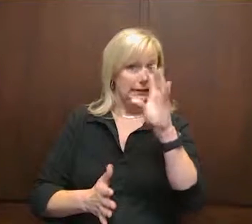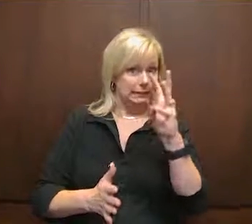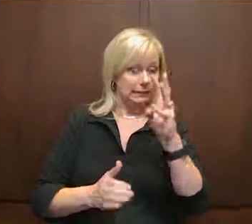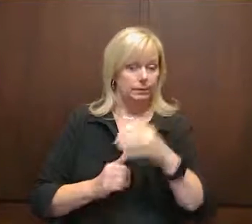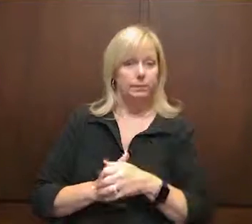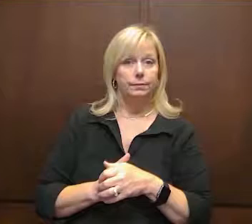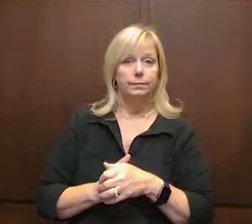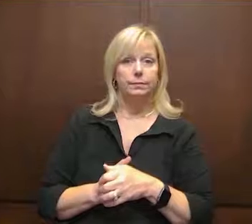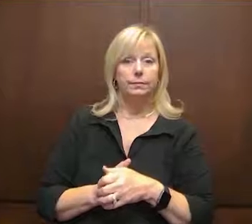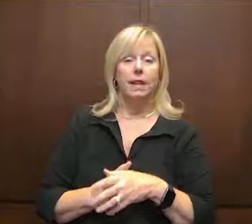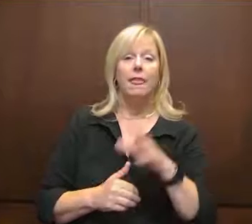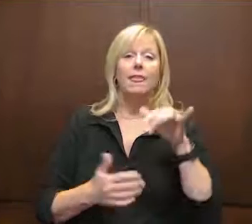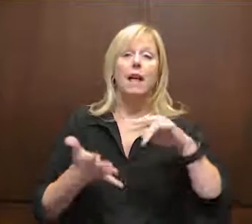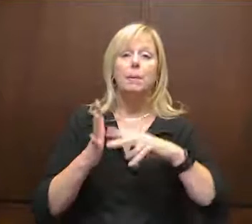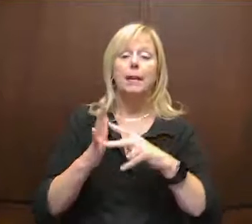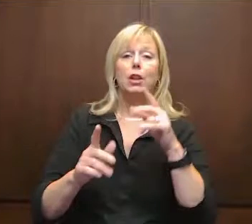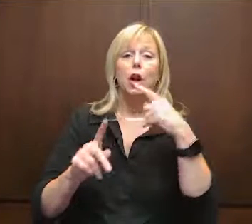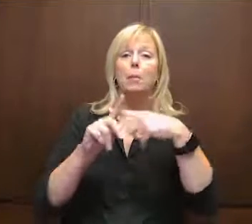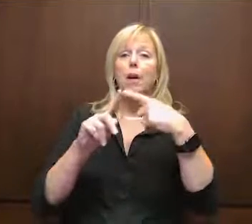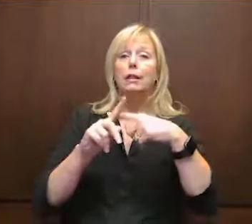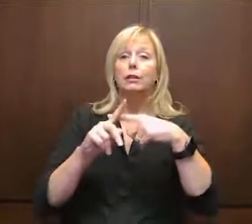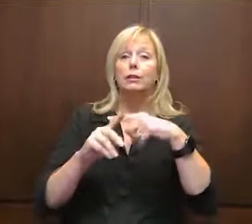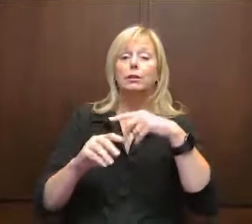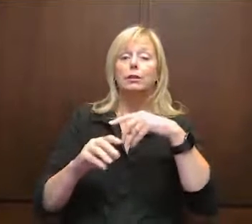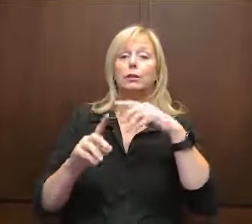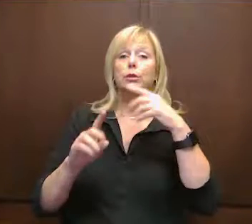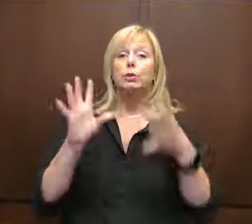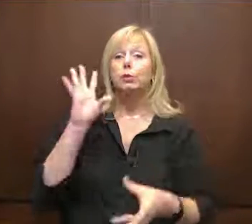14,169,986. That brings a positive total of